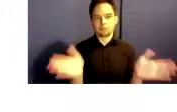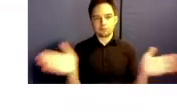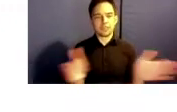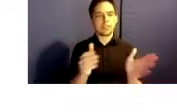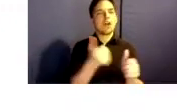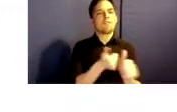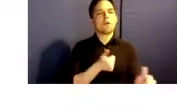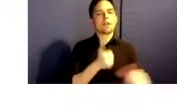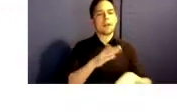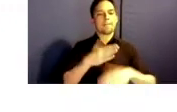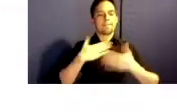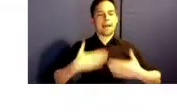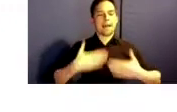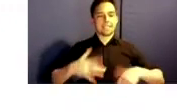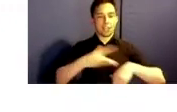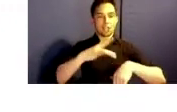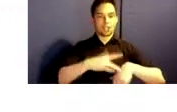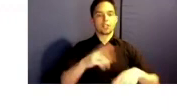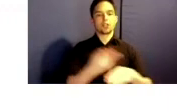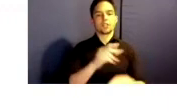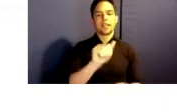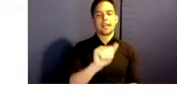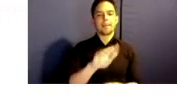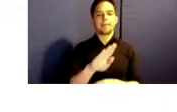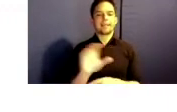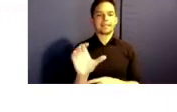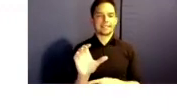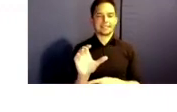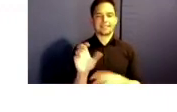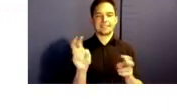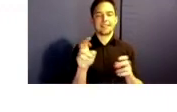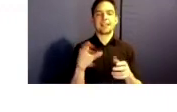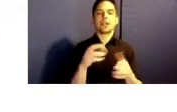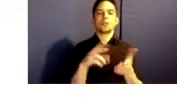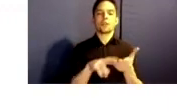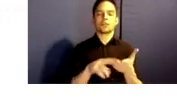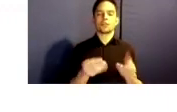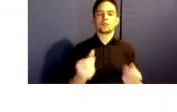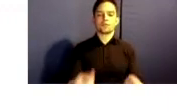using ABC. And there was a research that was funded by UNDP.